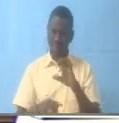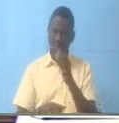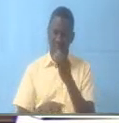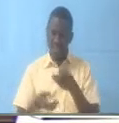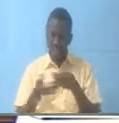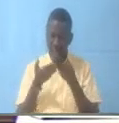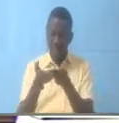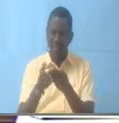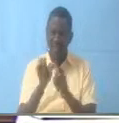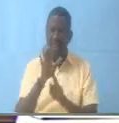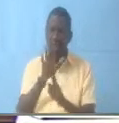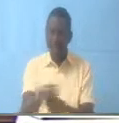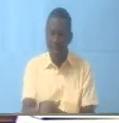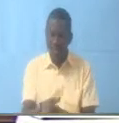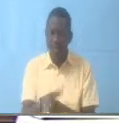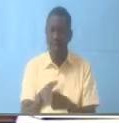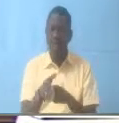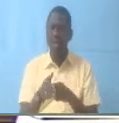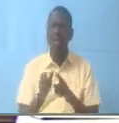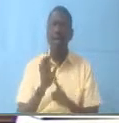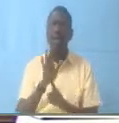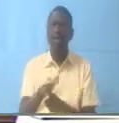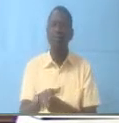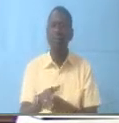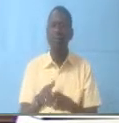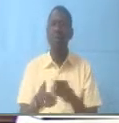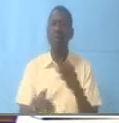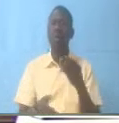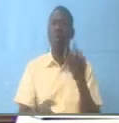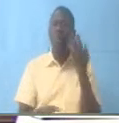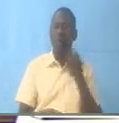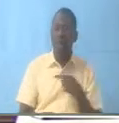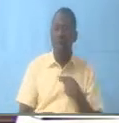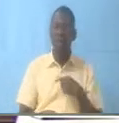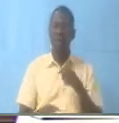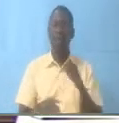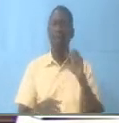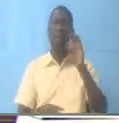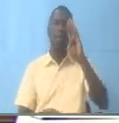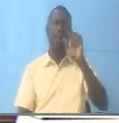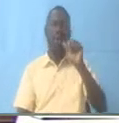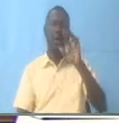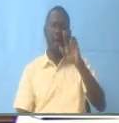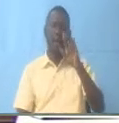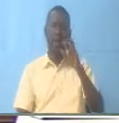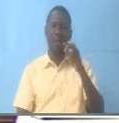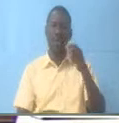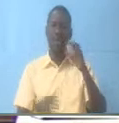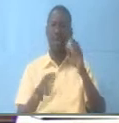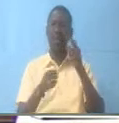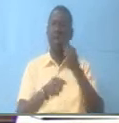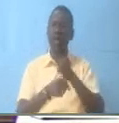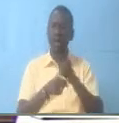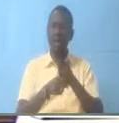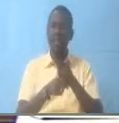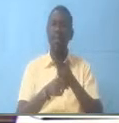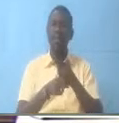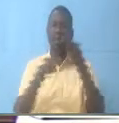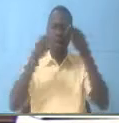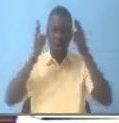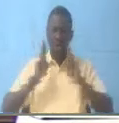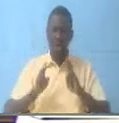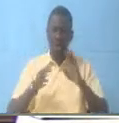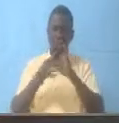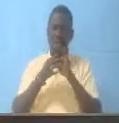instance where the bar spoke against human rights violation and the government opened its doors to entertain the bar and discuss the